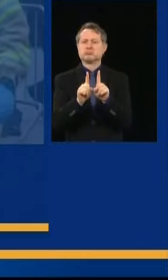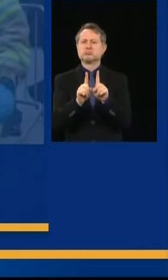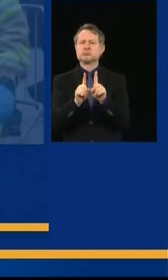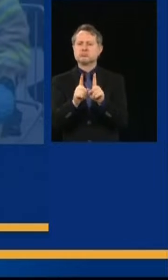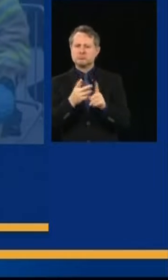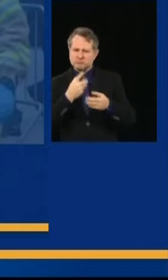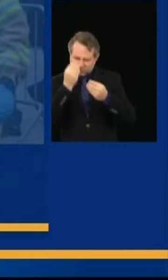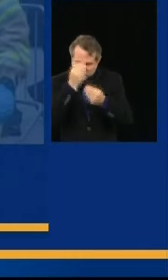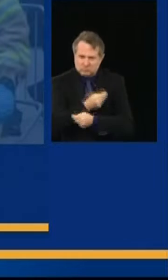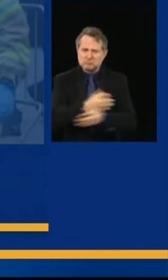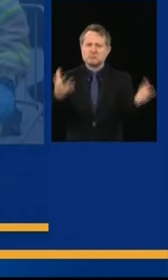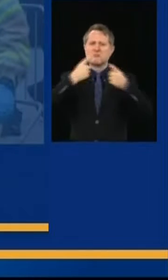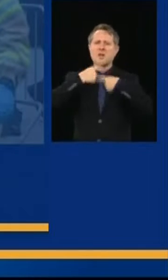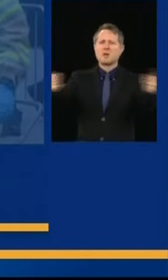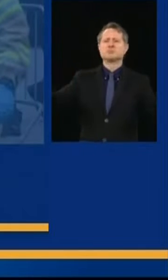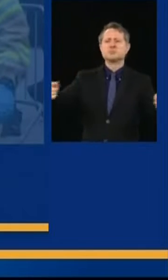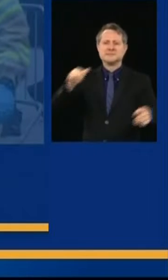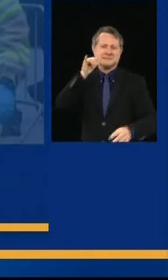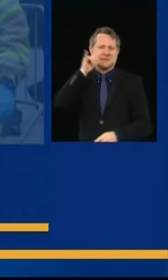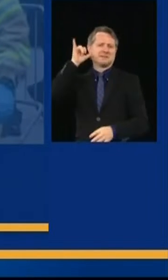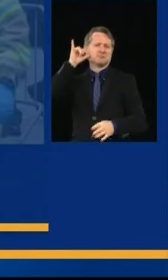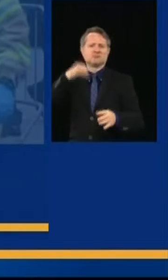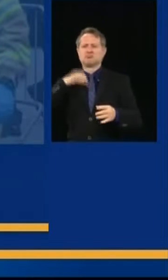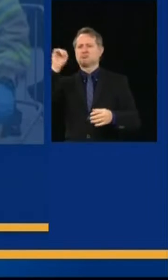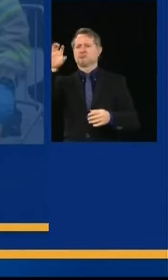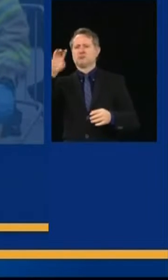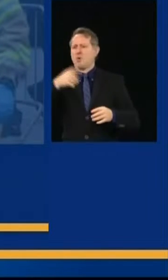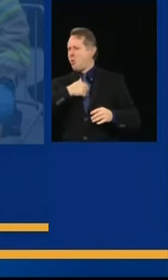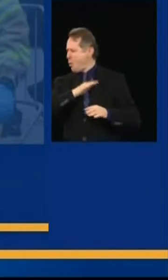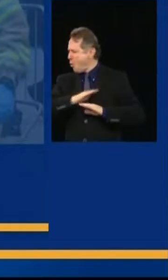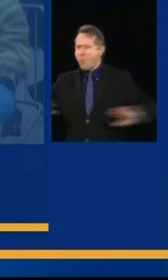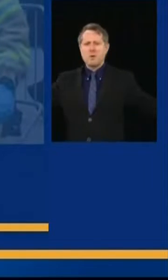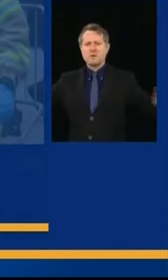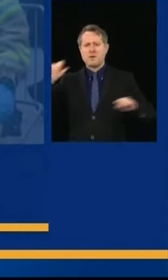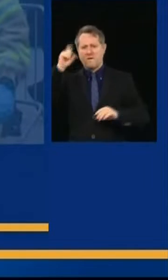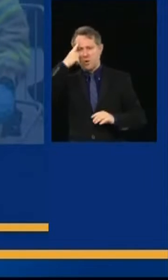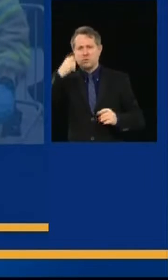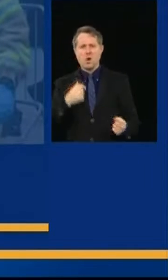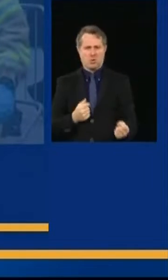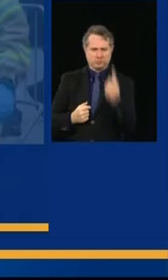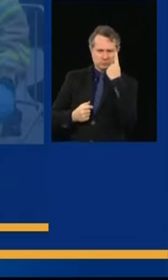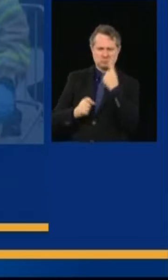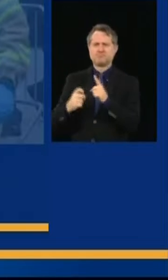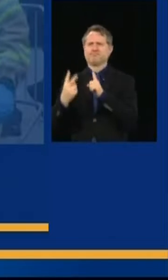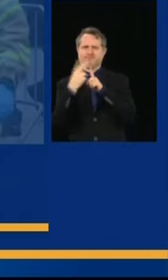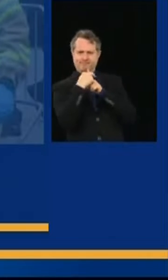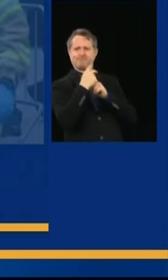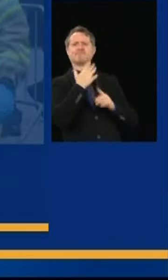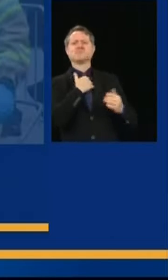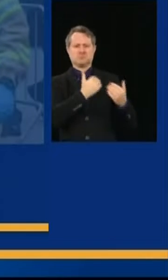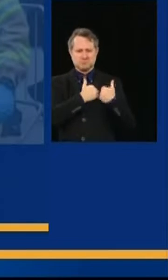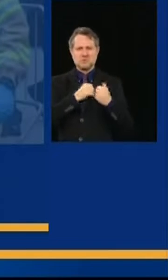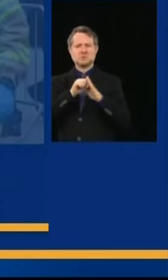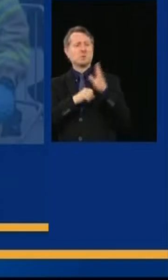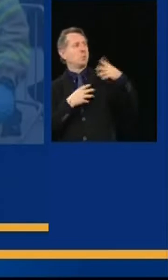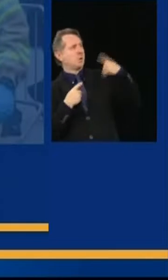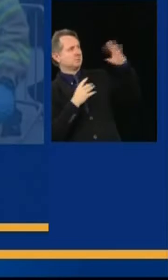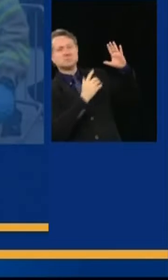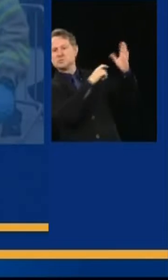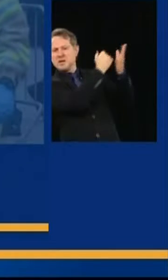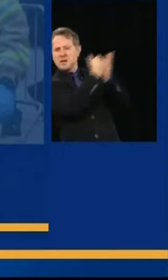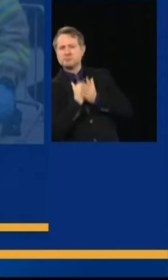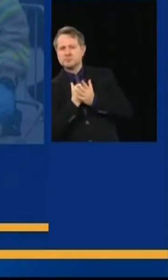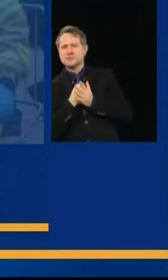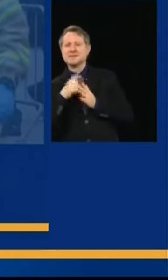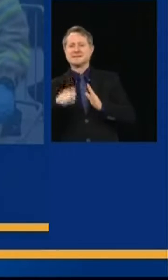governors saying, we understand what we have to do, we're prepared to do it, but we need help from Washington, and we need that state and local